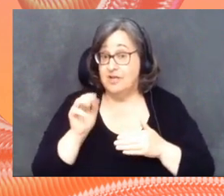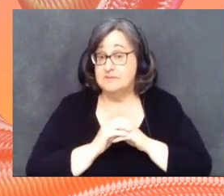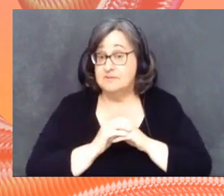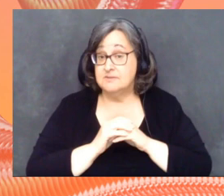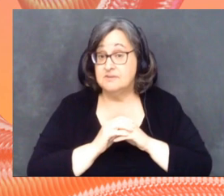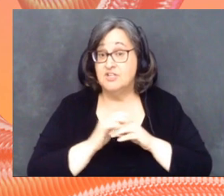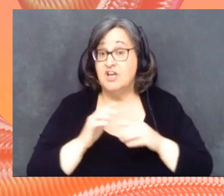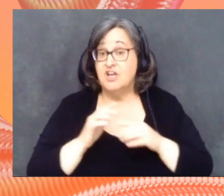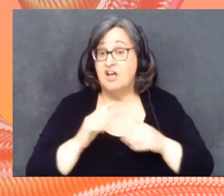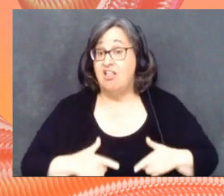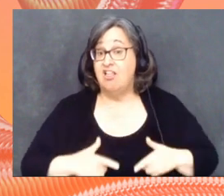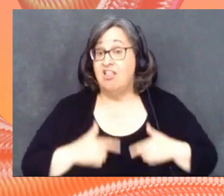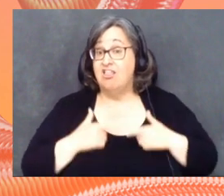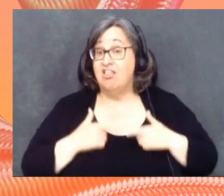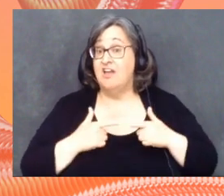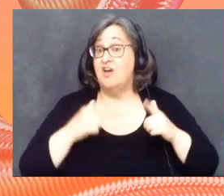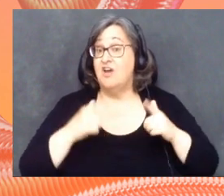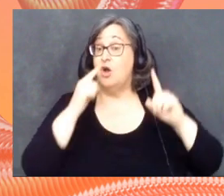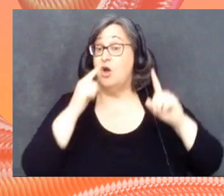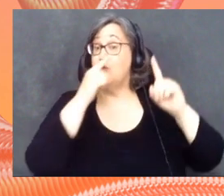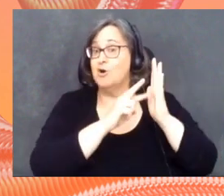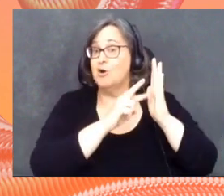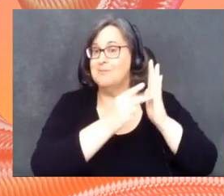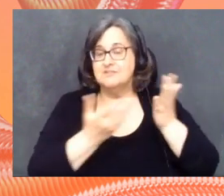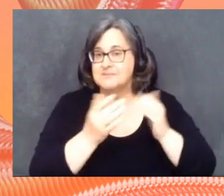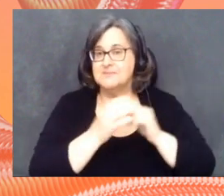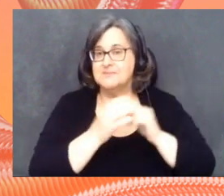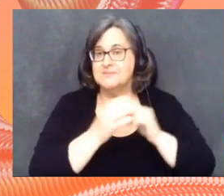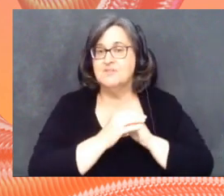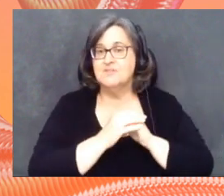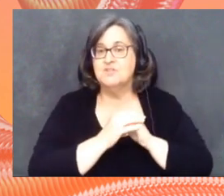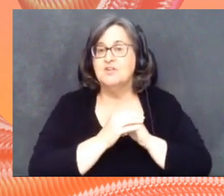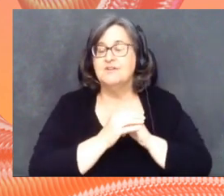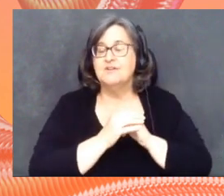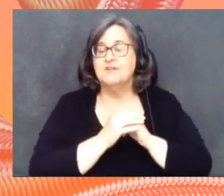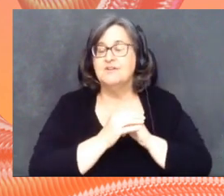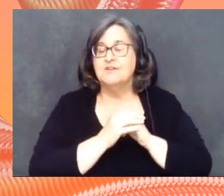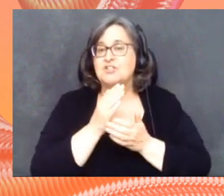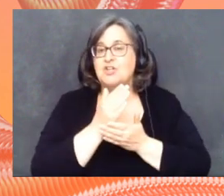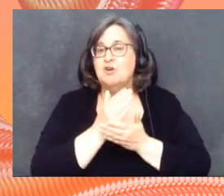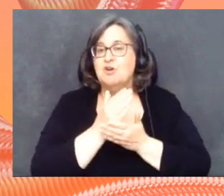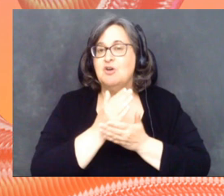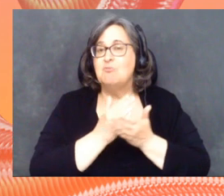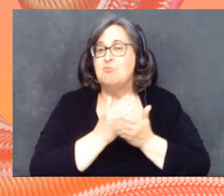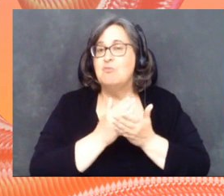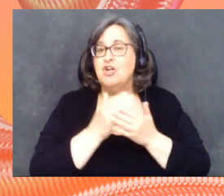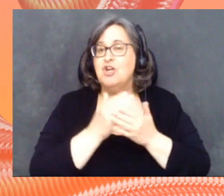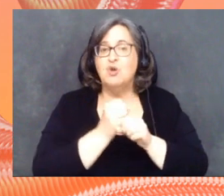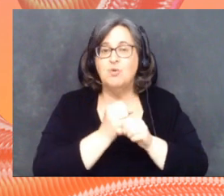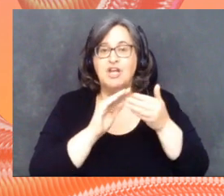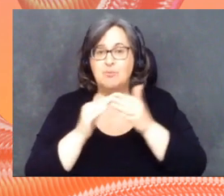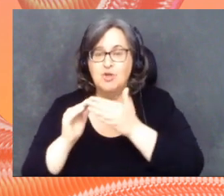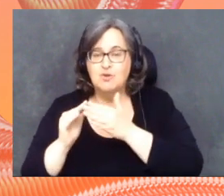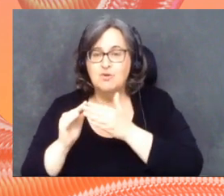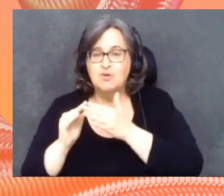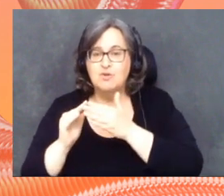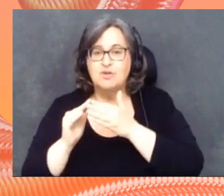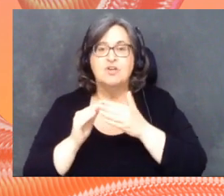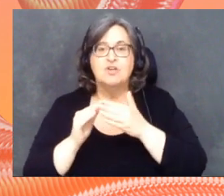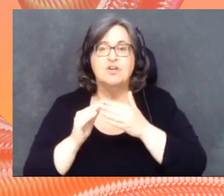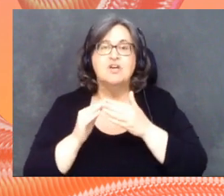life purpose, or its purpose, is at least in part to create community, nourish